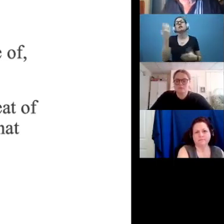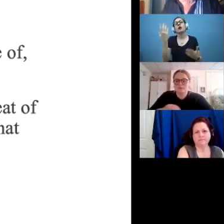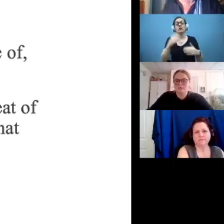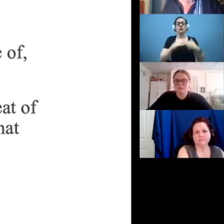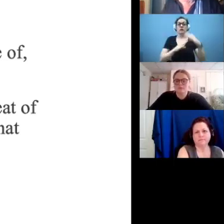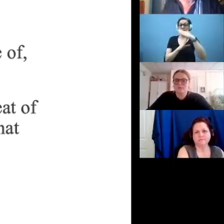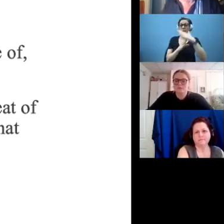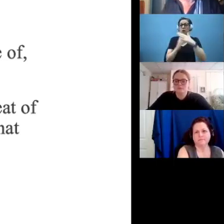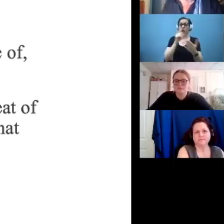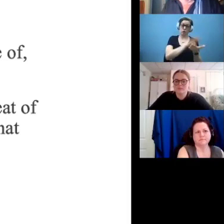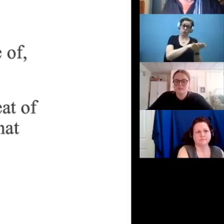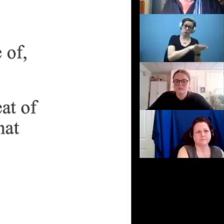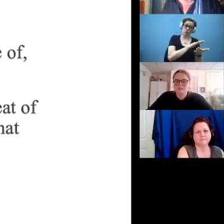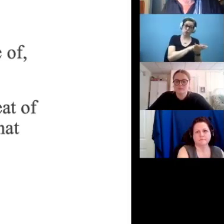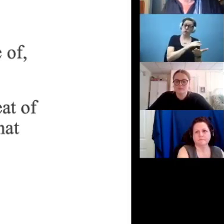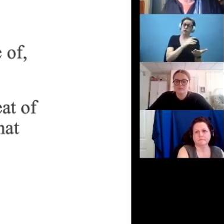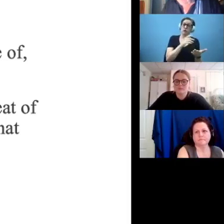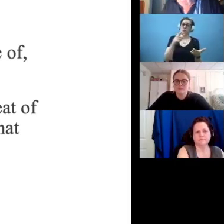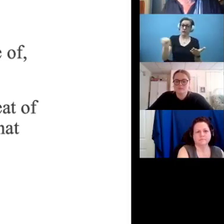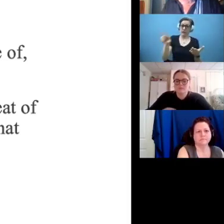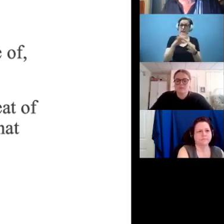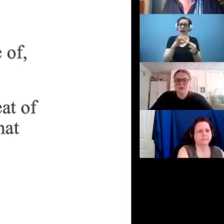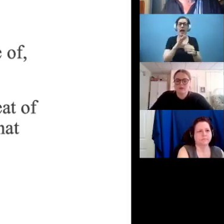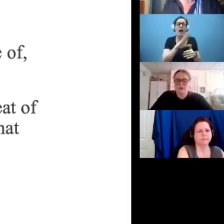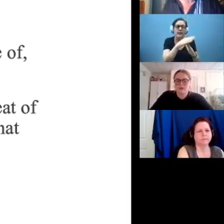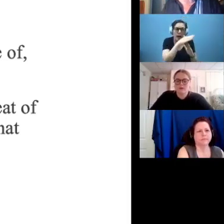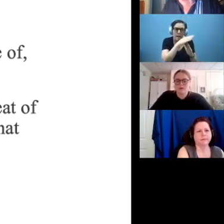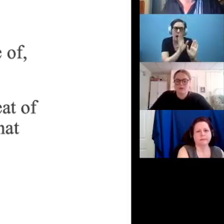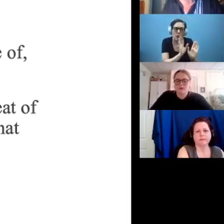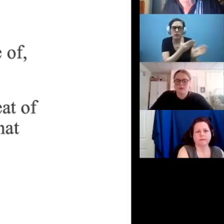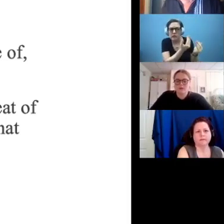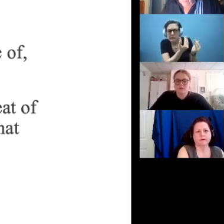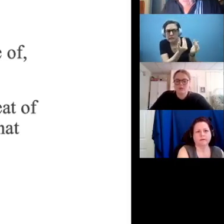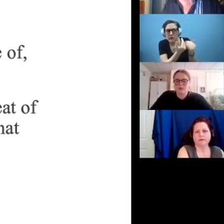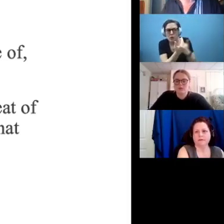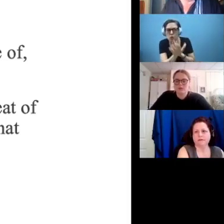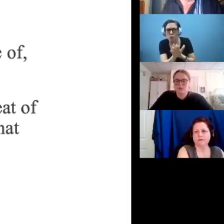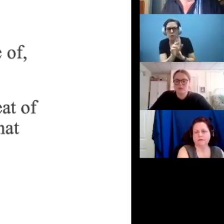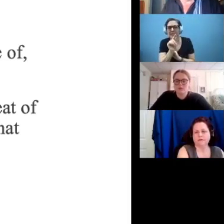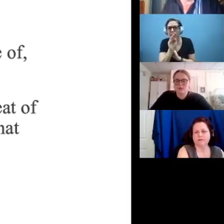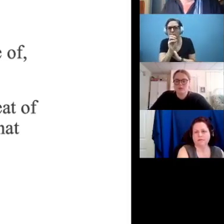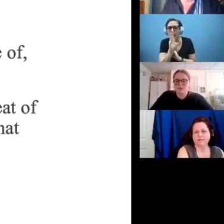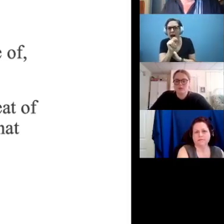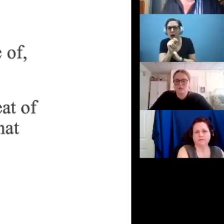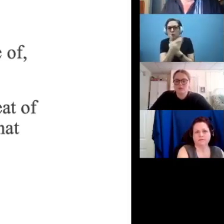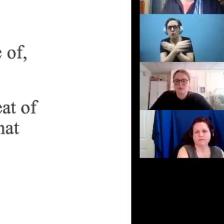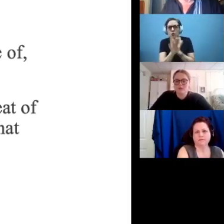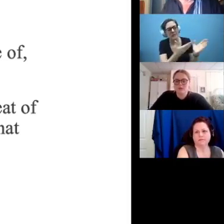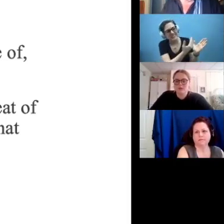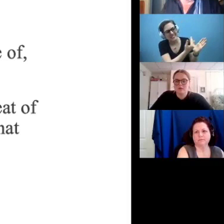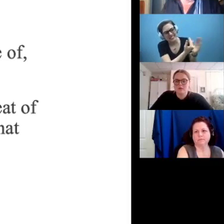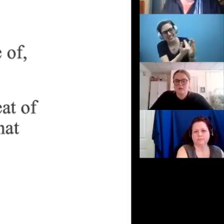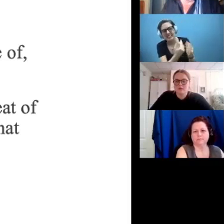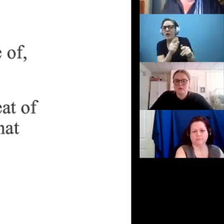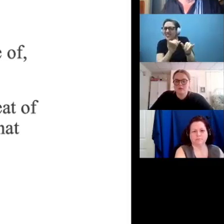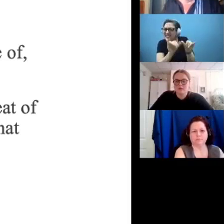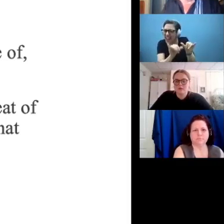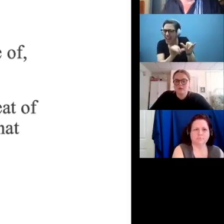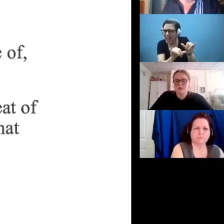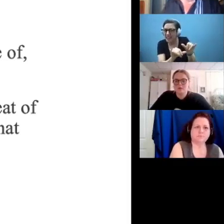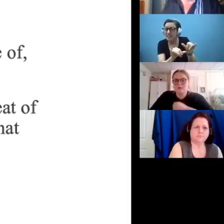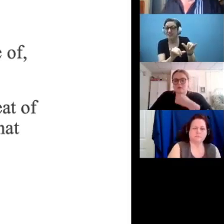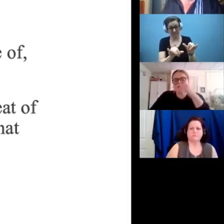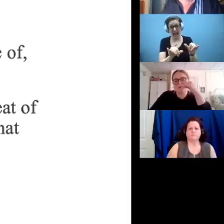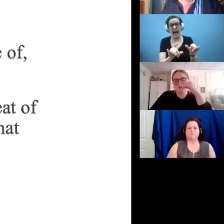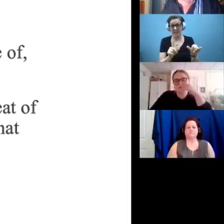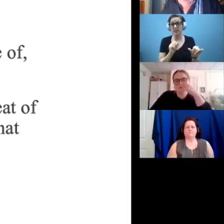use the word timeout, and they have a specific room, a timeout room that the person cannot leave, that is a seclusion. But that's